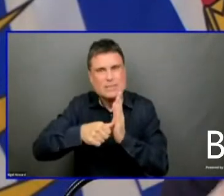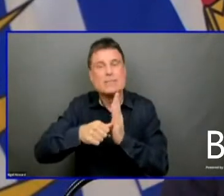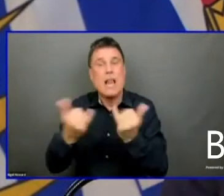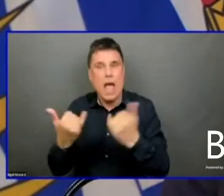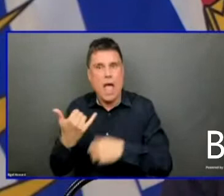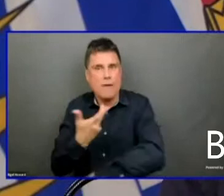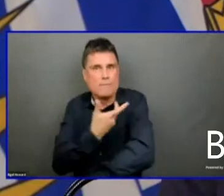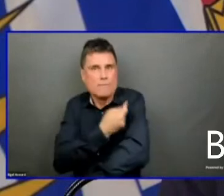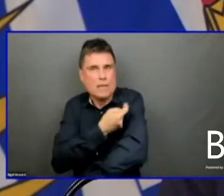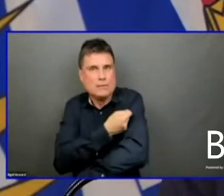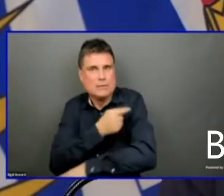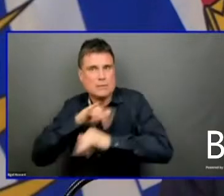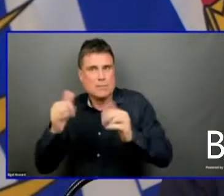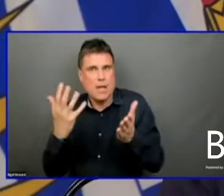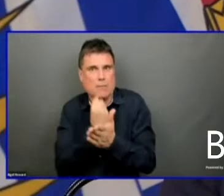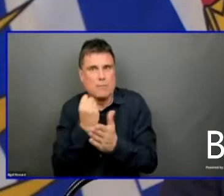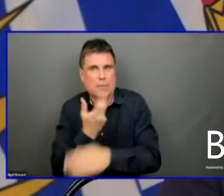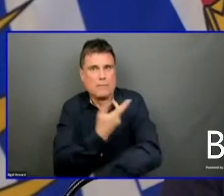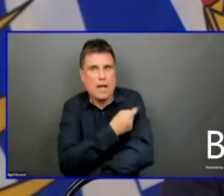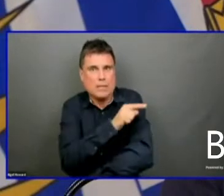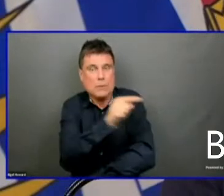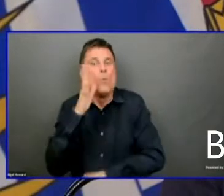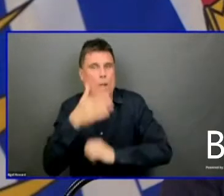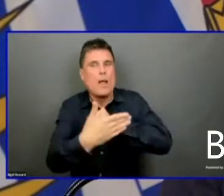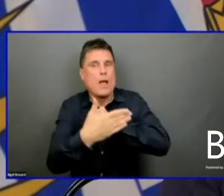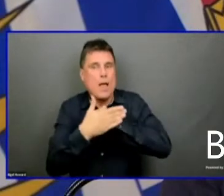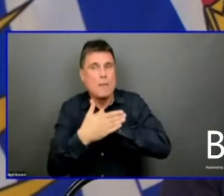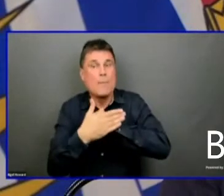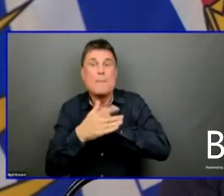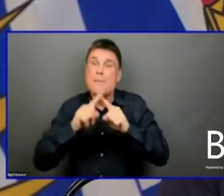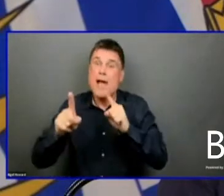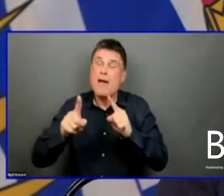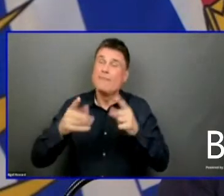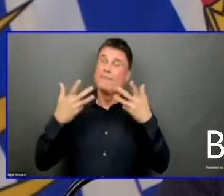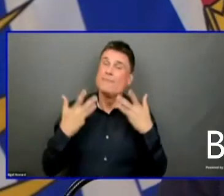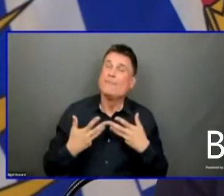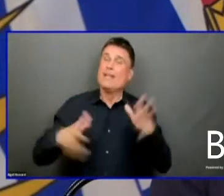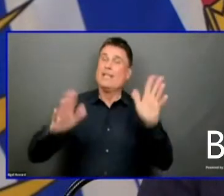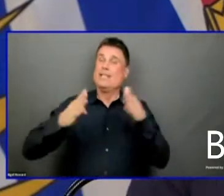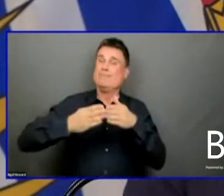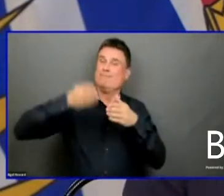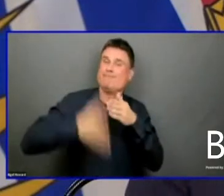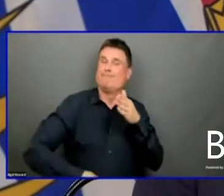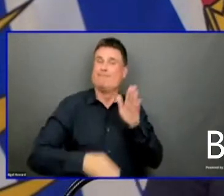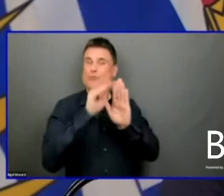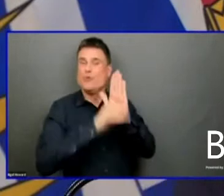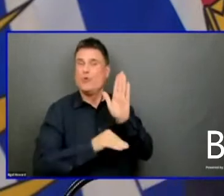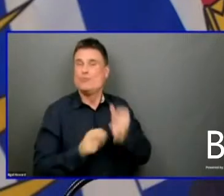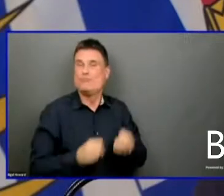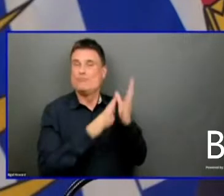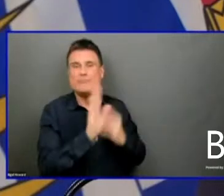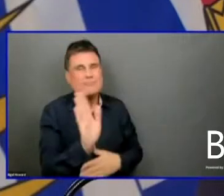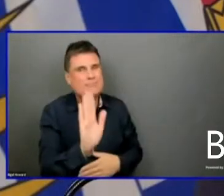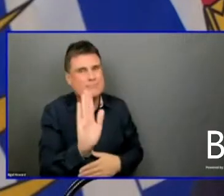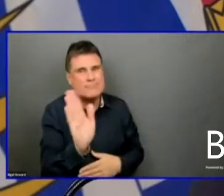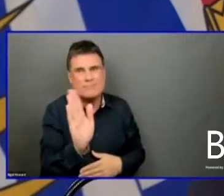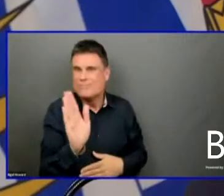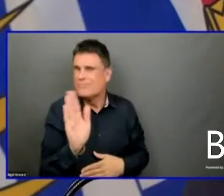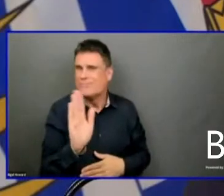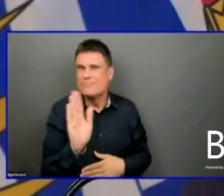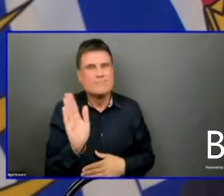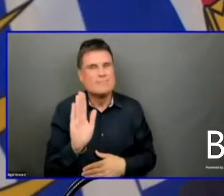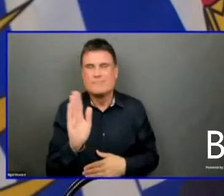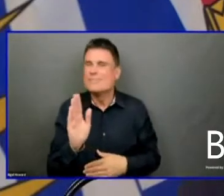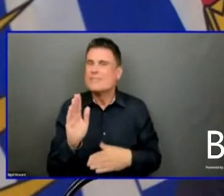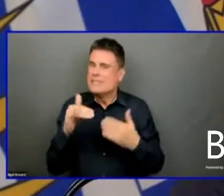tragically on the people we're closest to if we don't pay attention to it now. I'm not sure who was it that said that hard things are hard. Right now